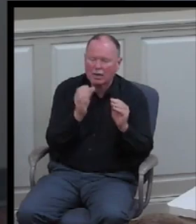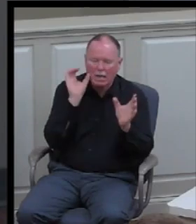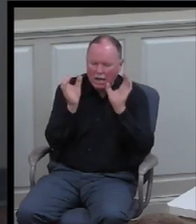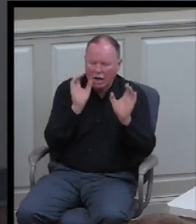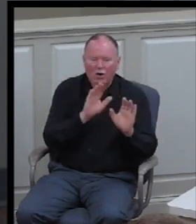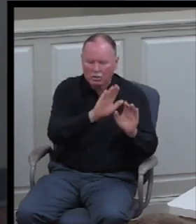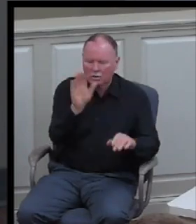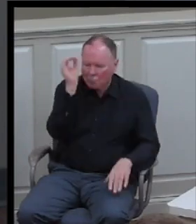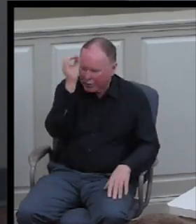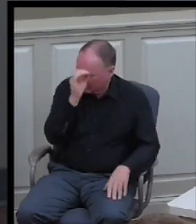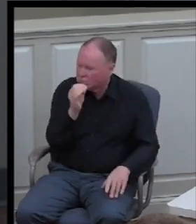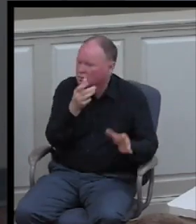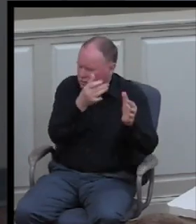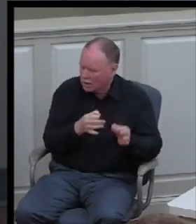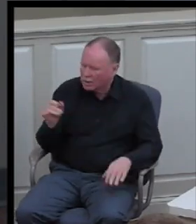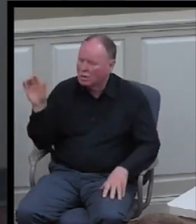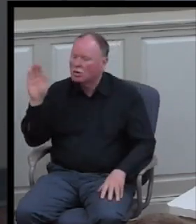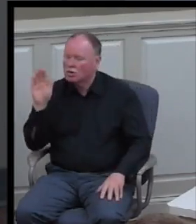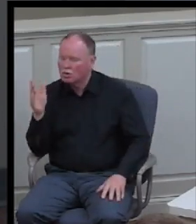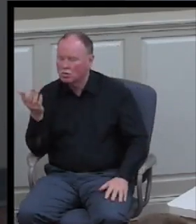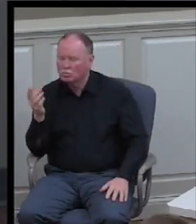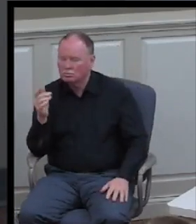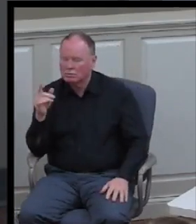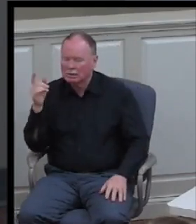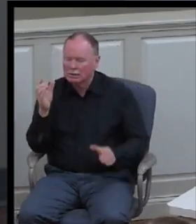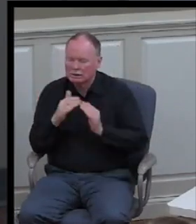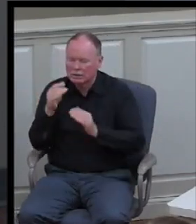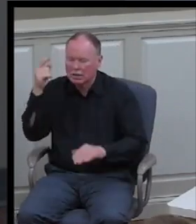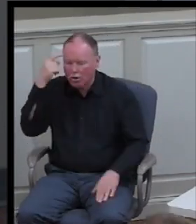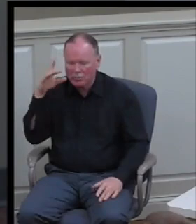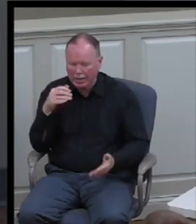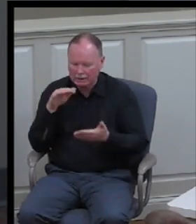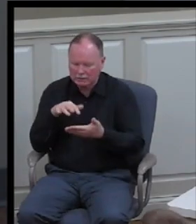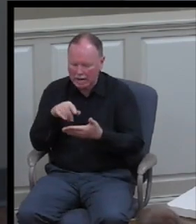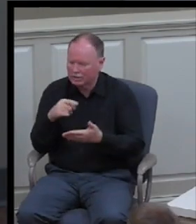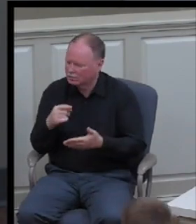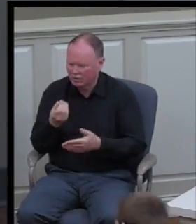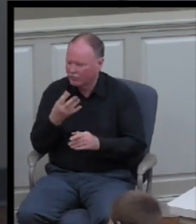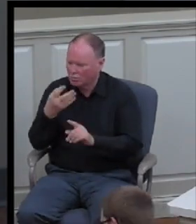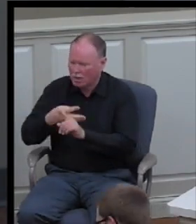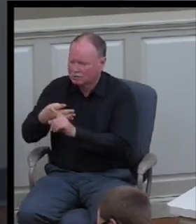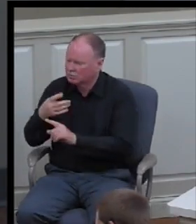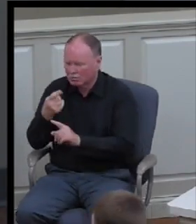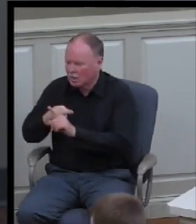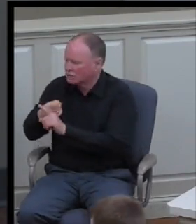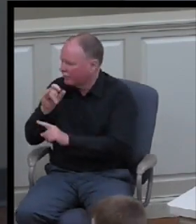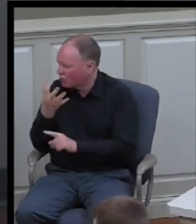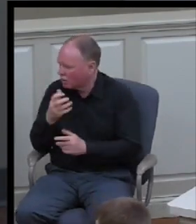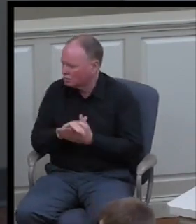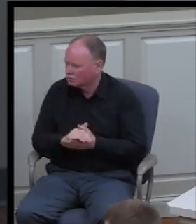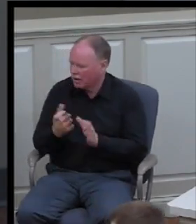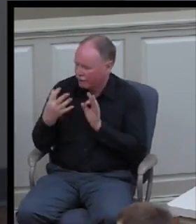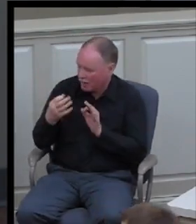to make a decision. You guys as a legislative body could study this for months if you want to, give me feedback and comments, but the Planning Commission